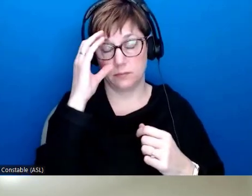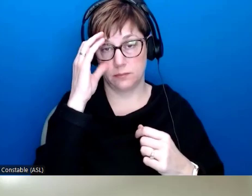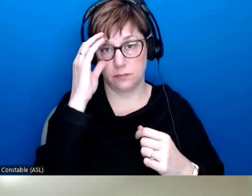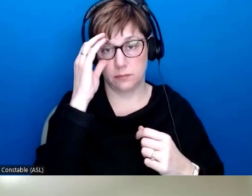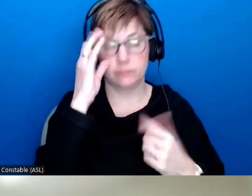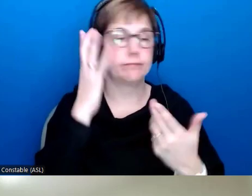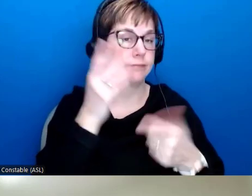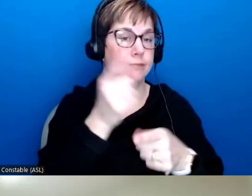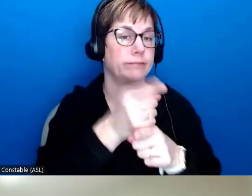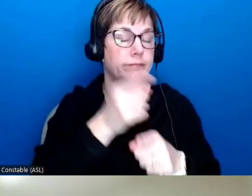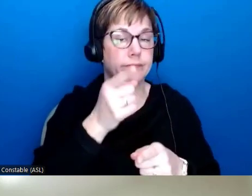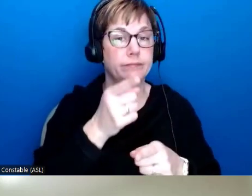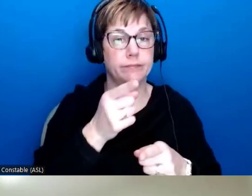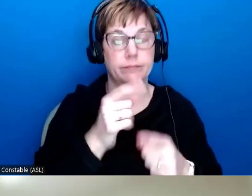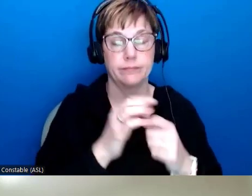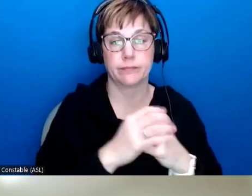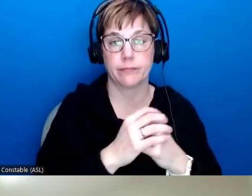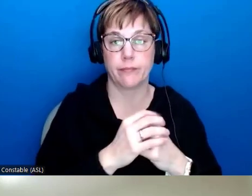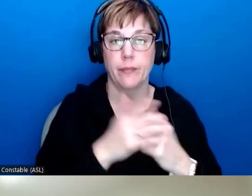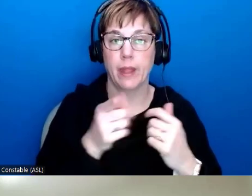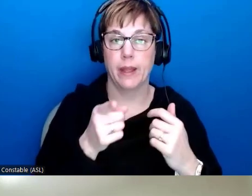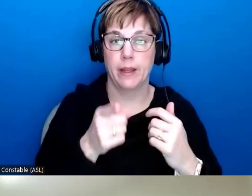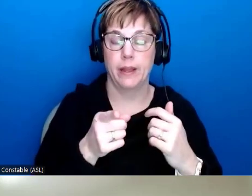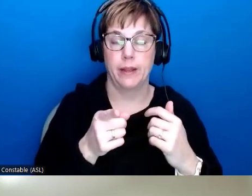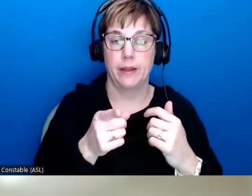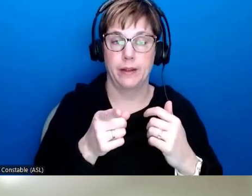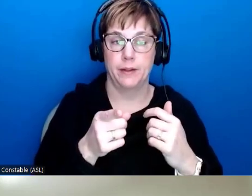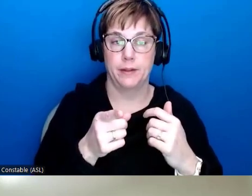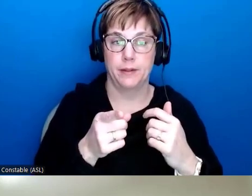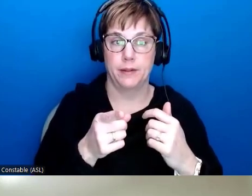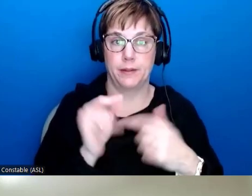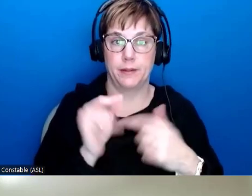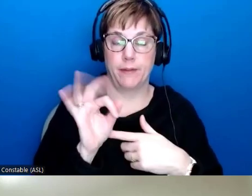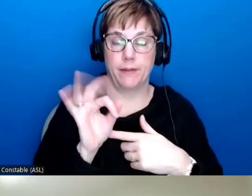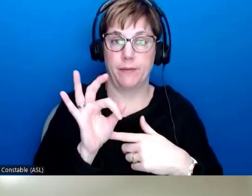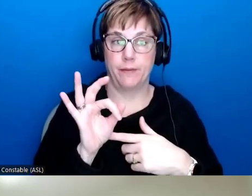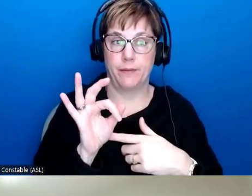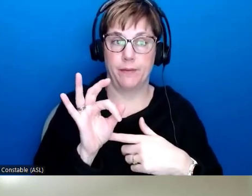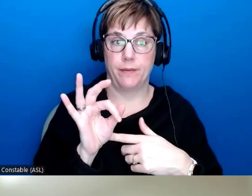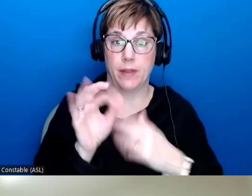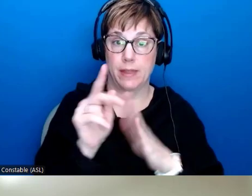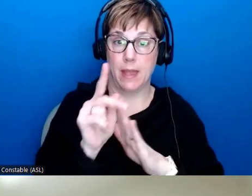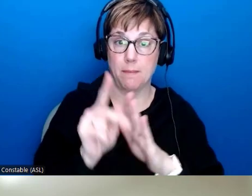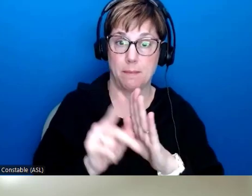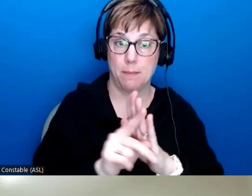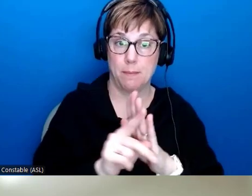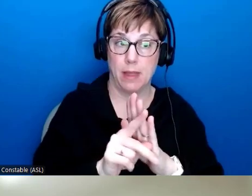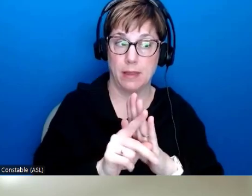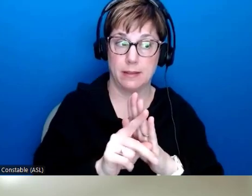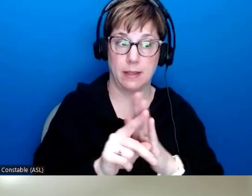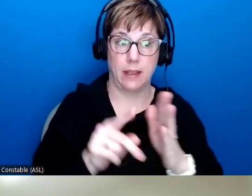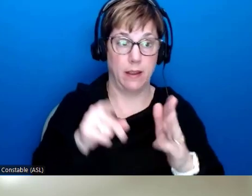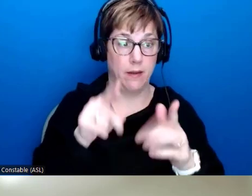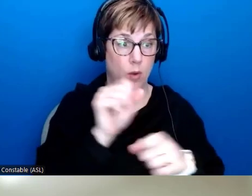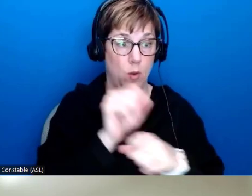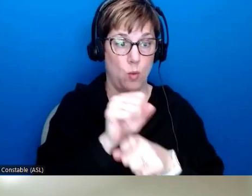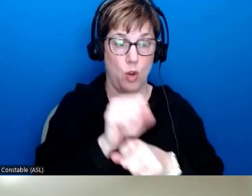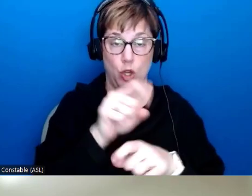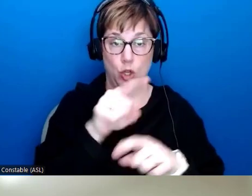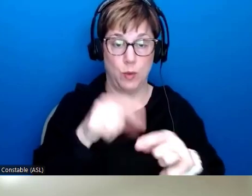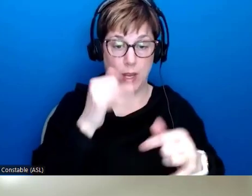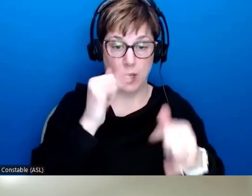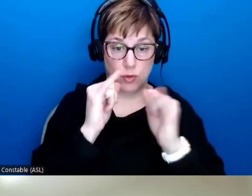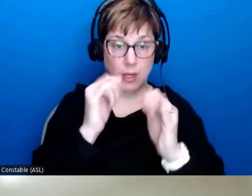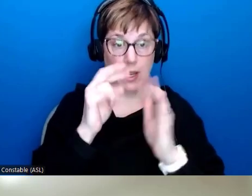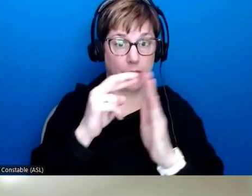That is correct. This is like as long as this policy of not drinking on the job is uniformly, as long as it's a